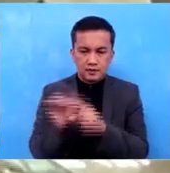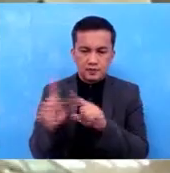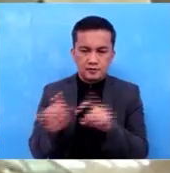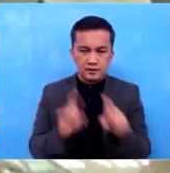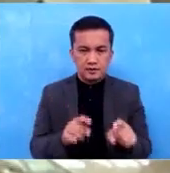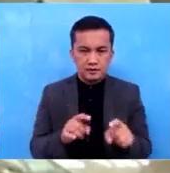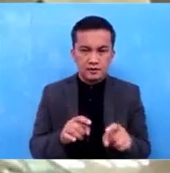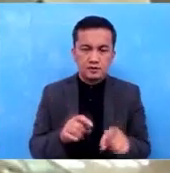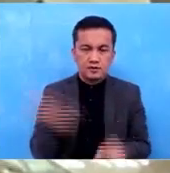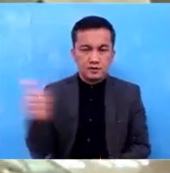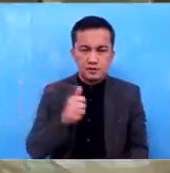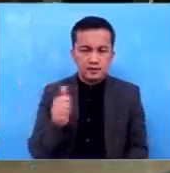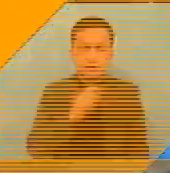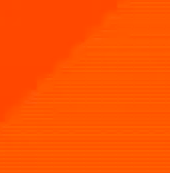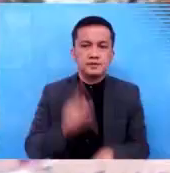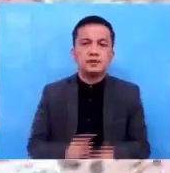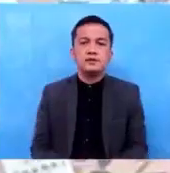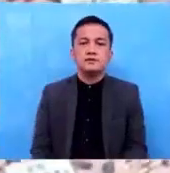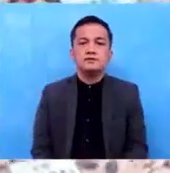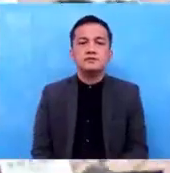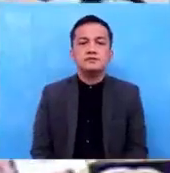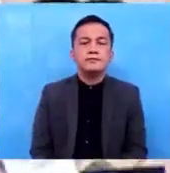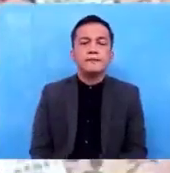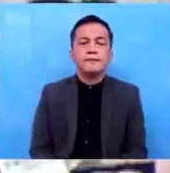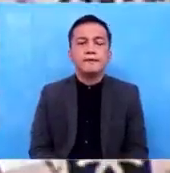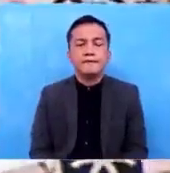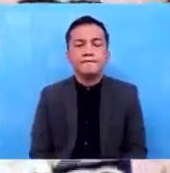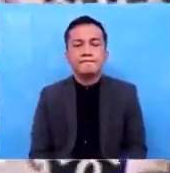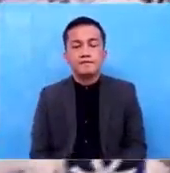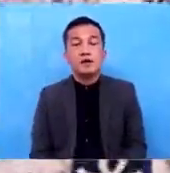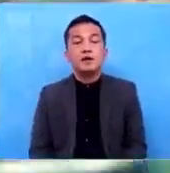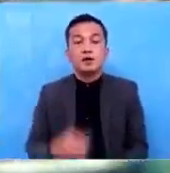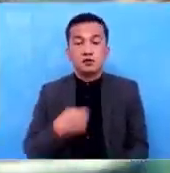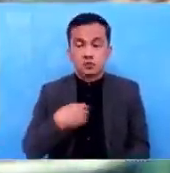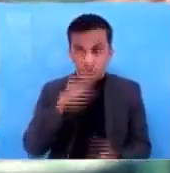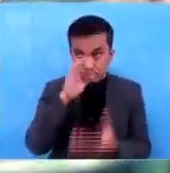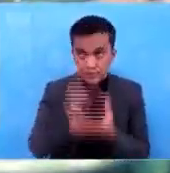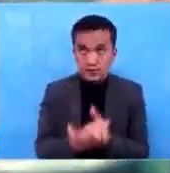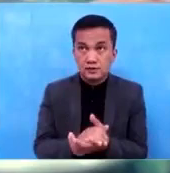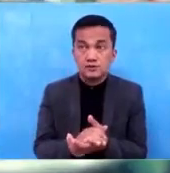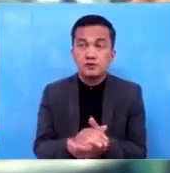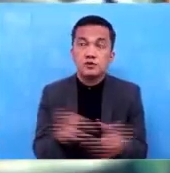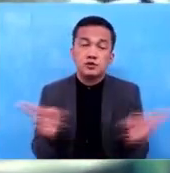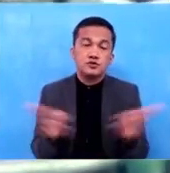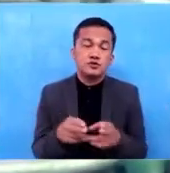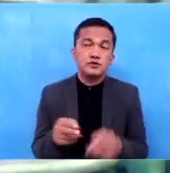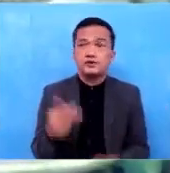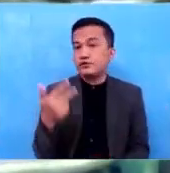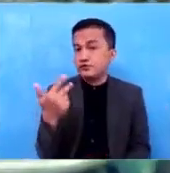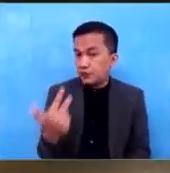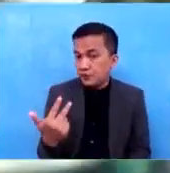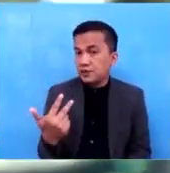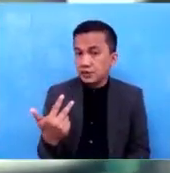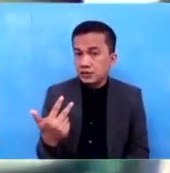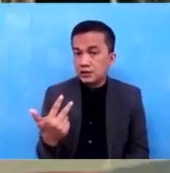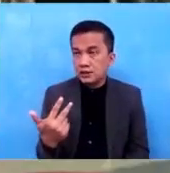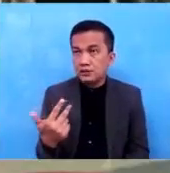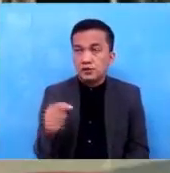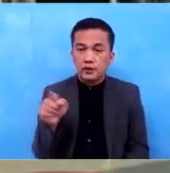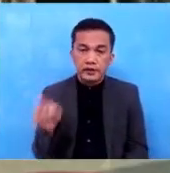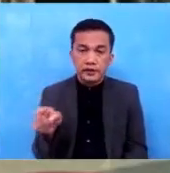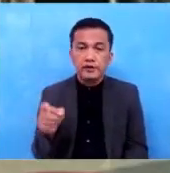sa Pilipinas. I actually believe we can shorten this to 3 as long as we